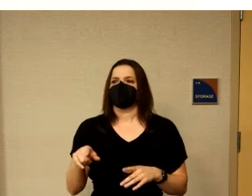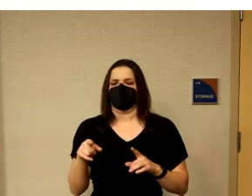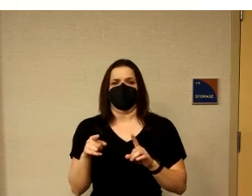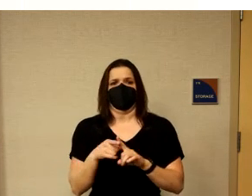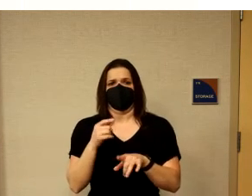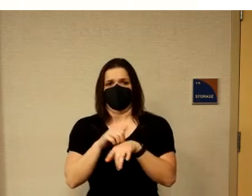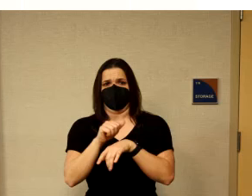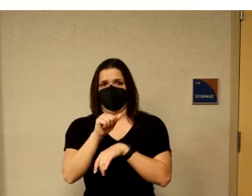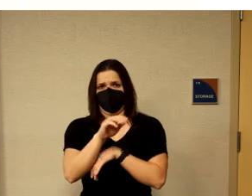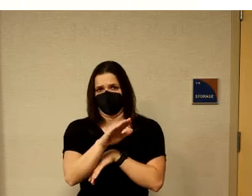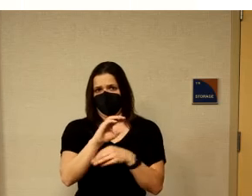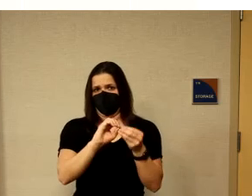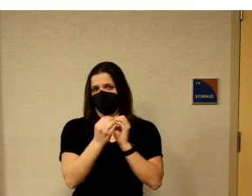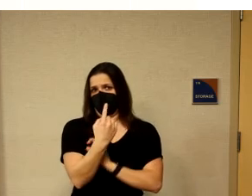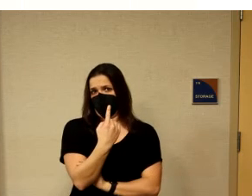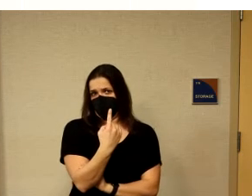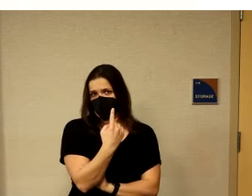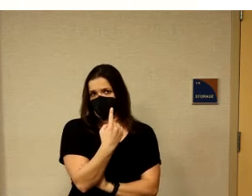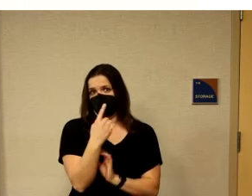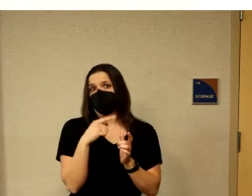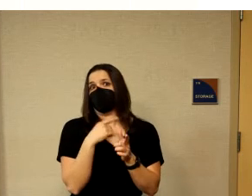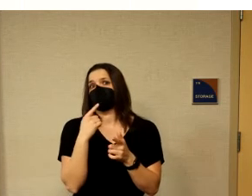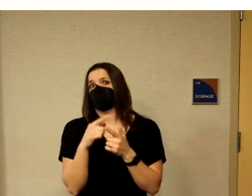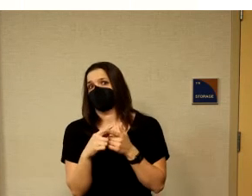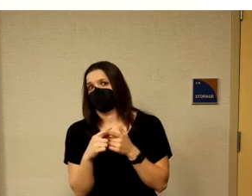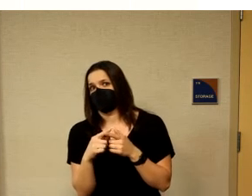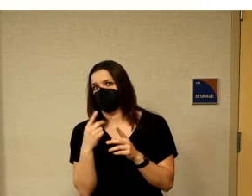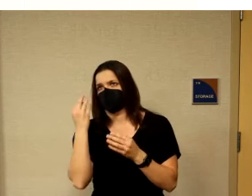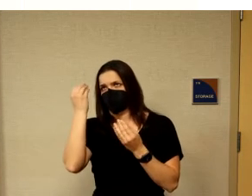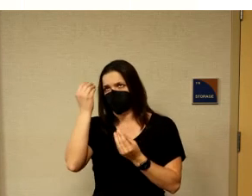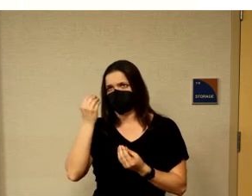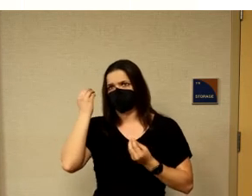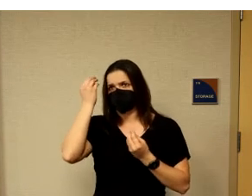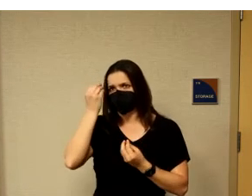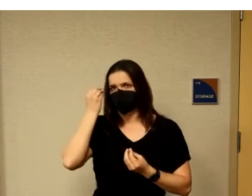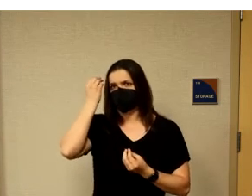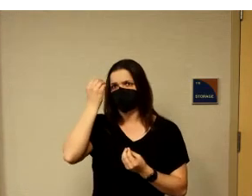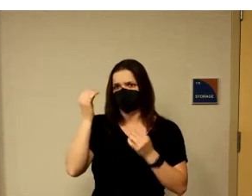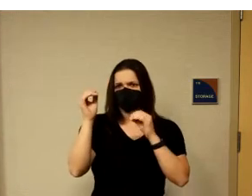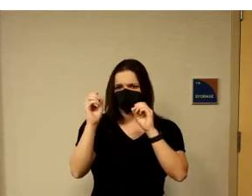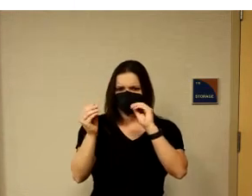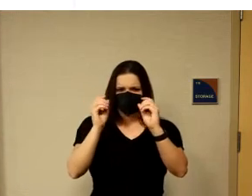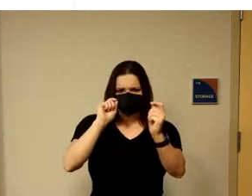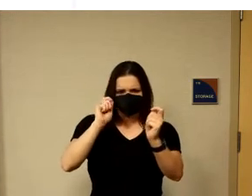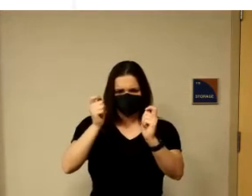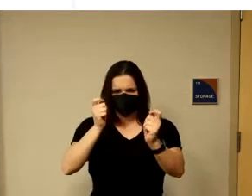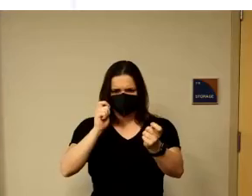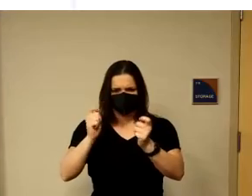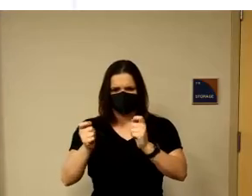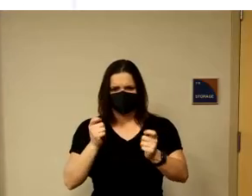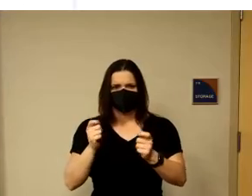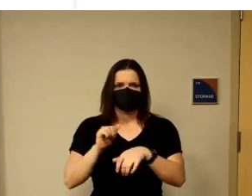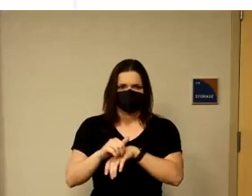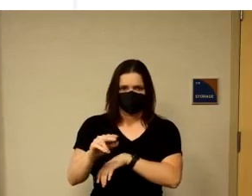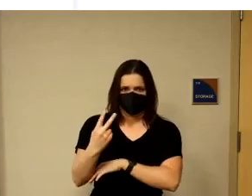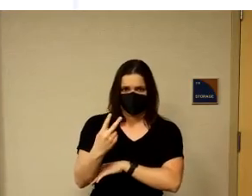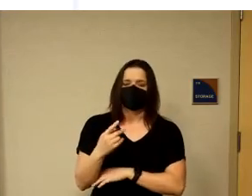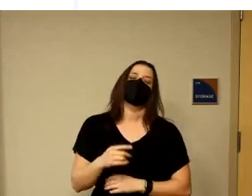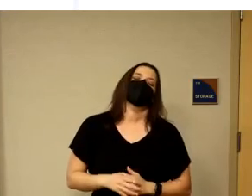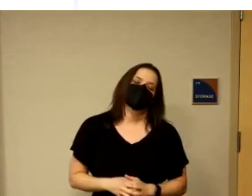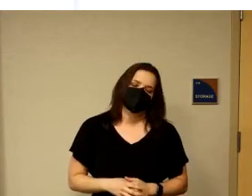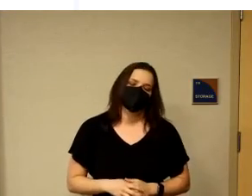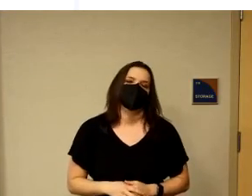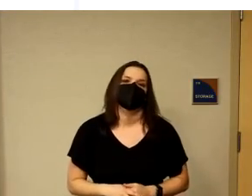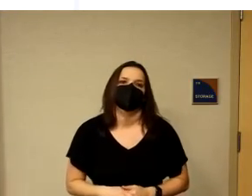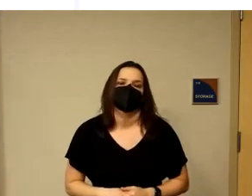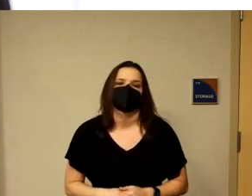first submit number 1, but then kept thinking about it, playing with it, and then? So yeah, so